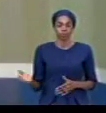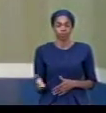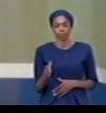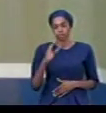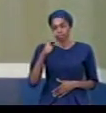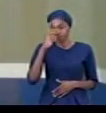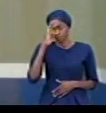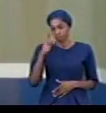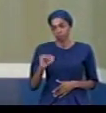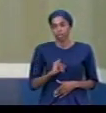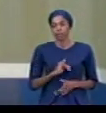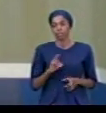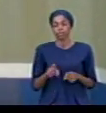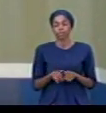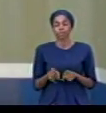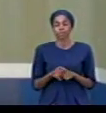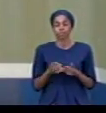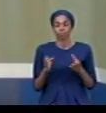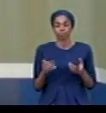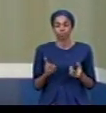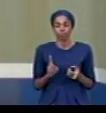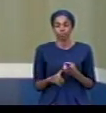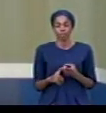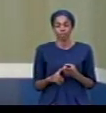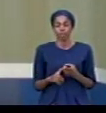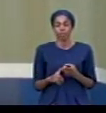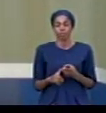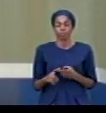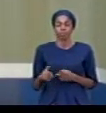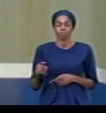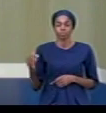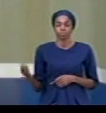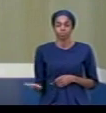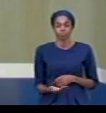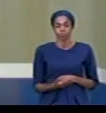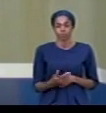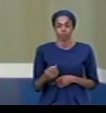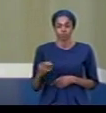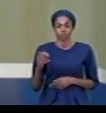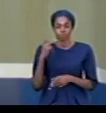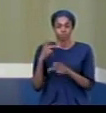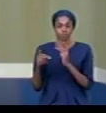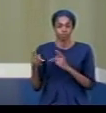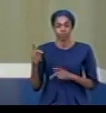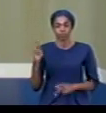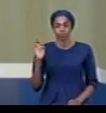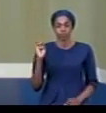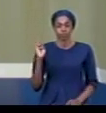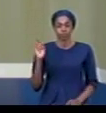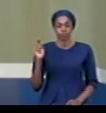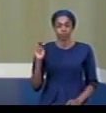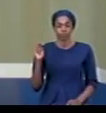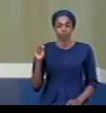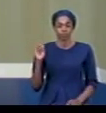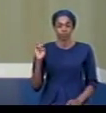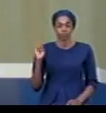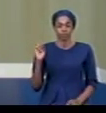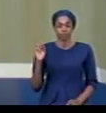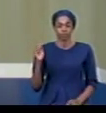want to welcome Prophet Kenneth Nweke, Agai Khan Coordinator. You are